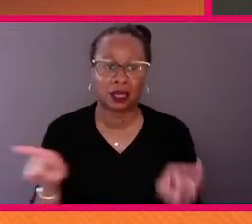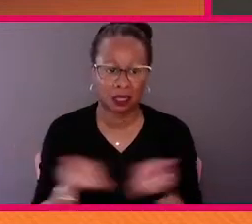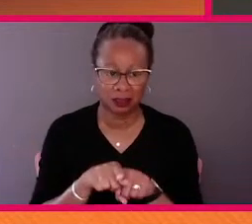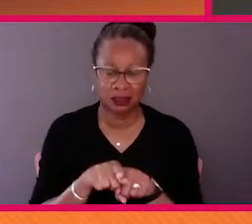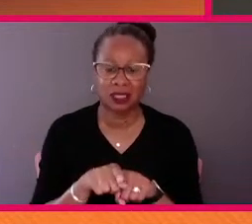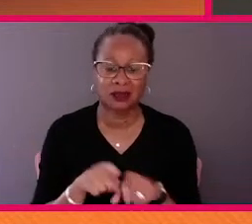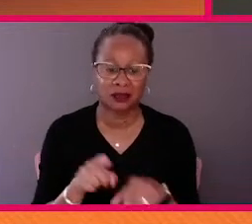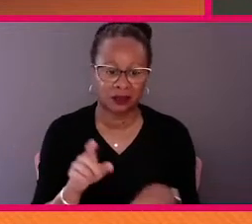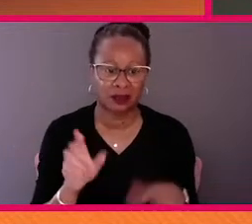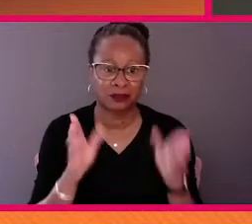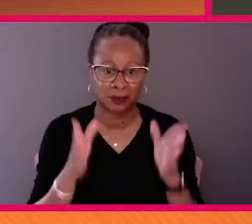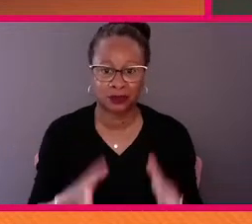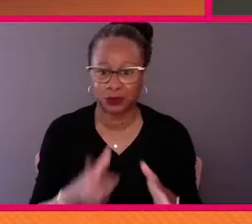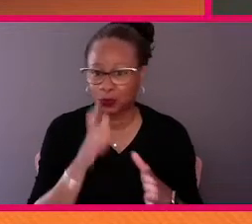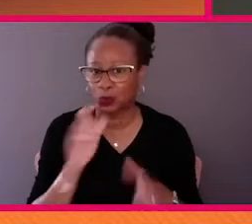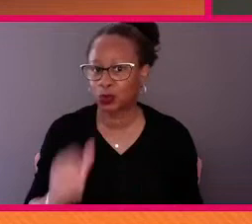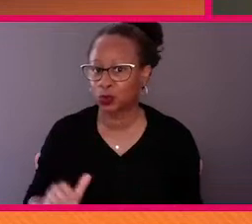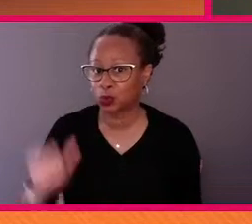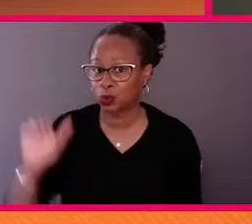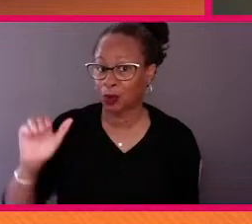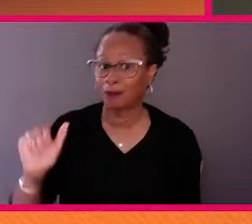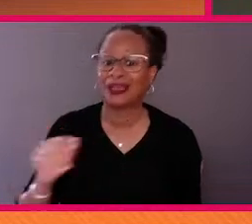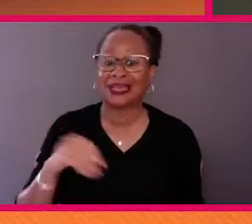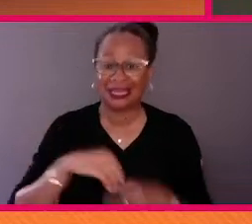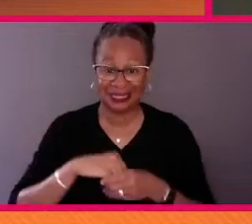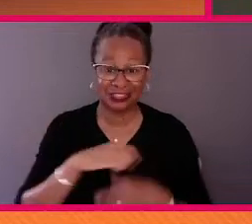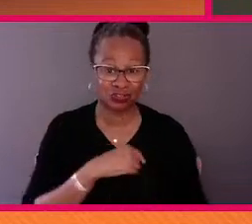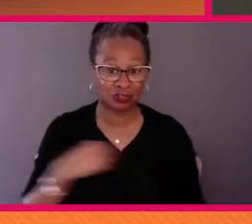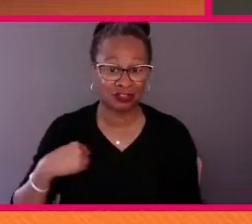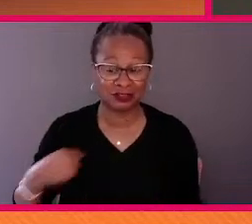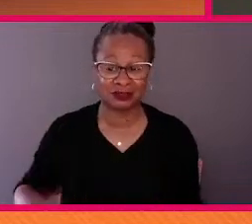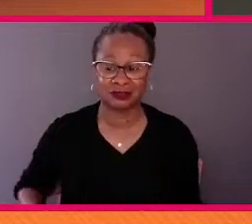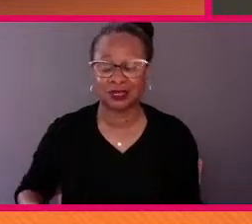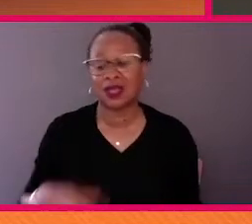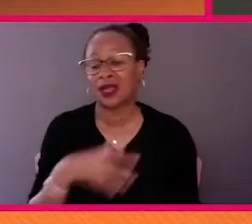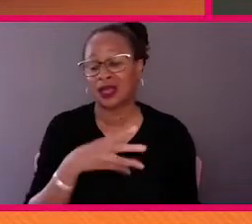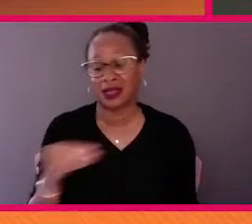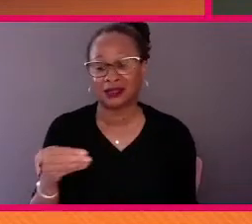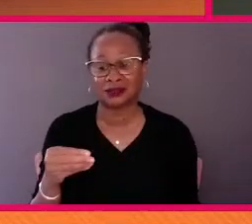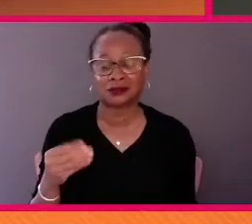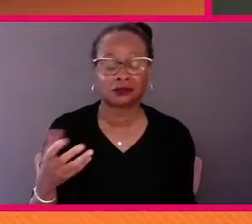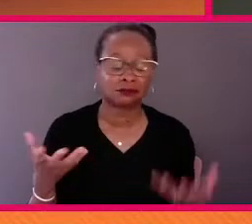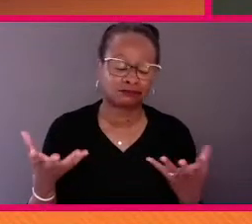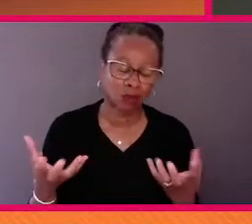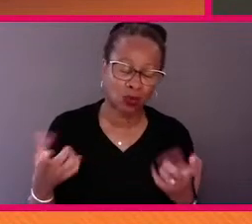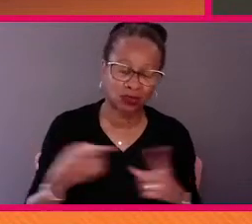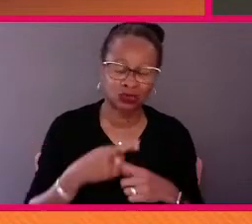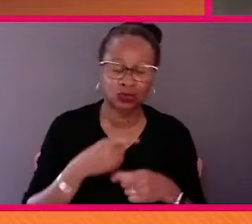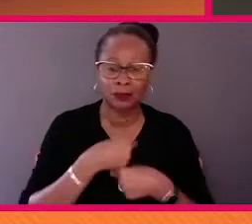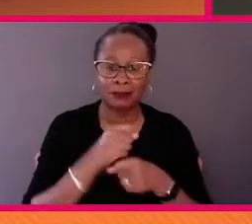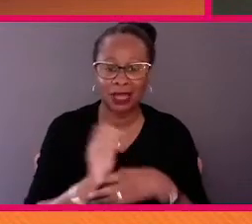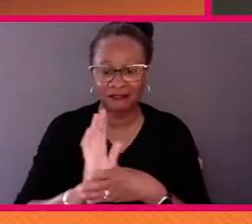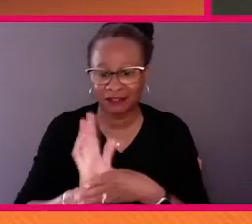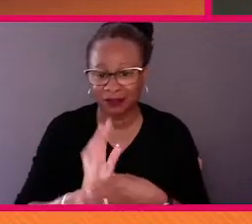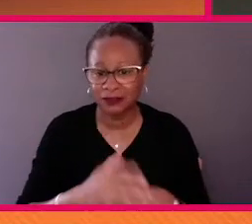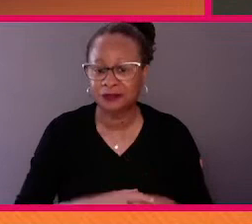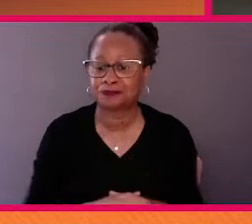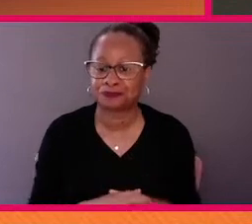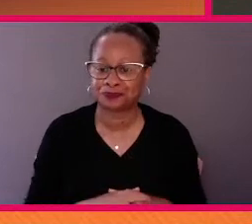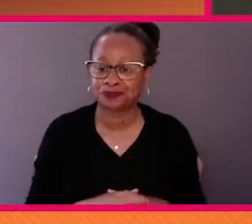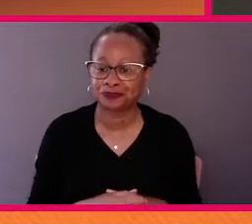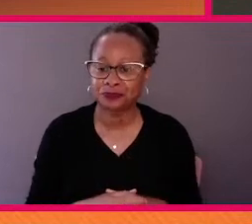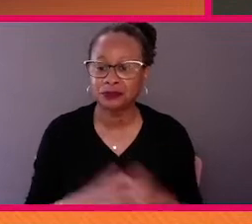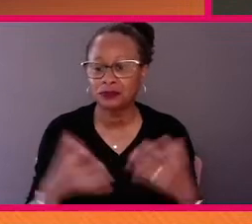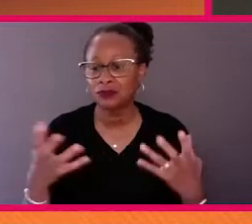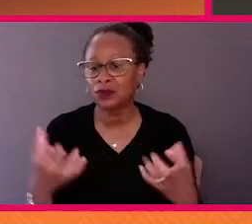someone who grew up in China and wanted to make films or, you know, want to